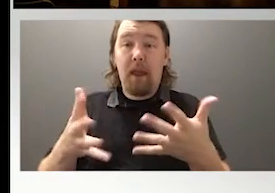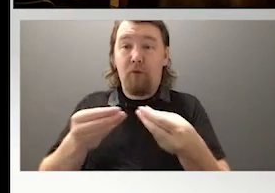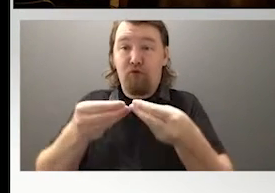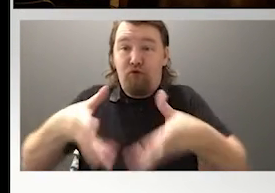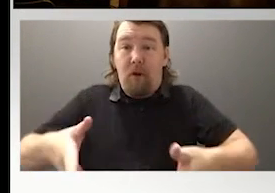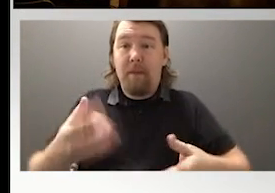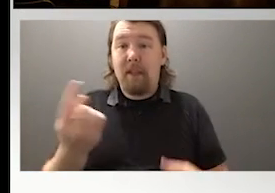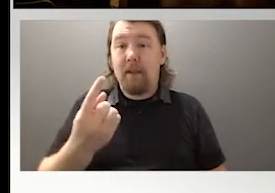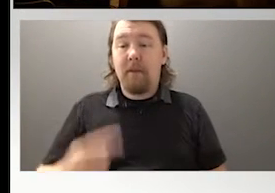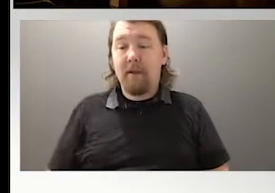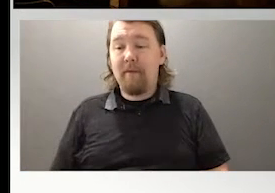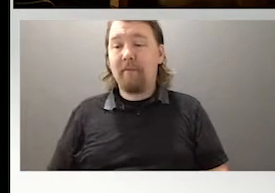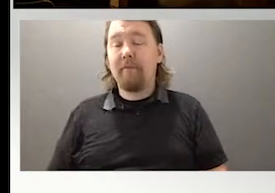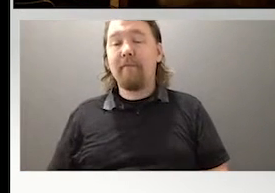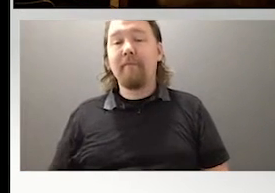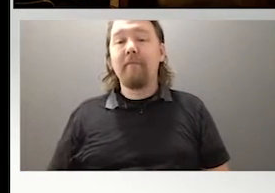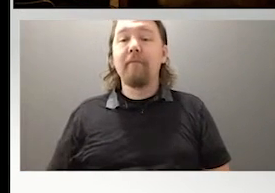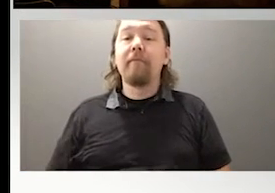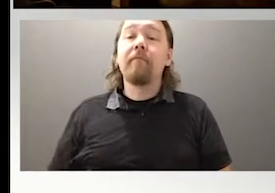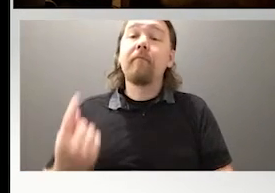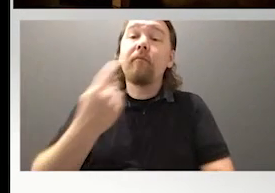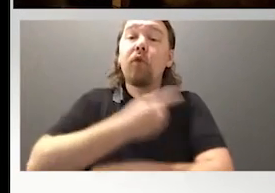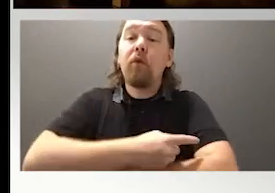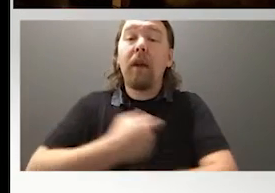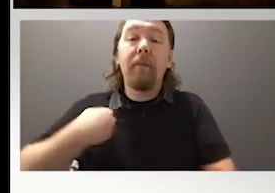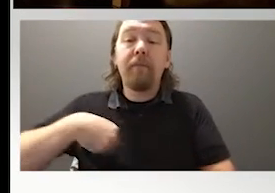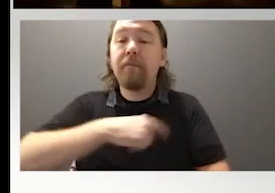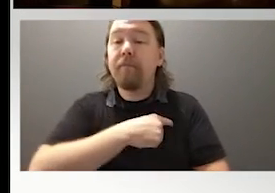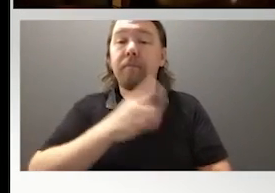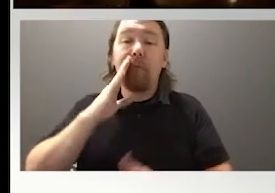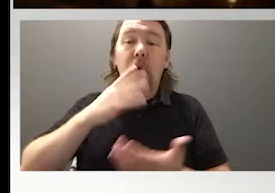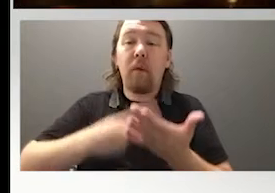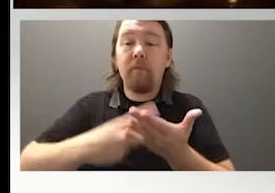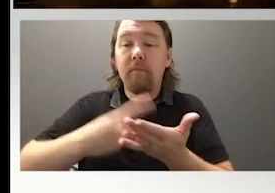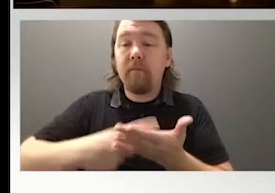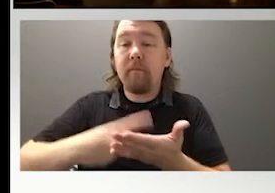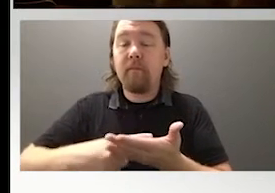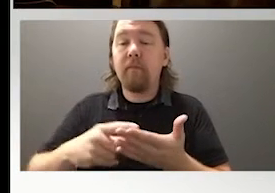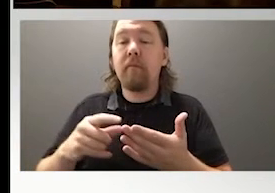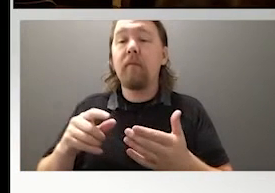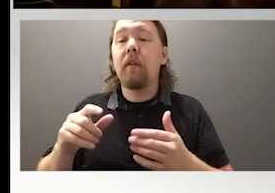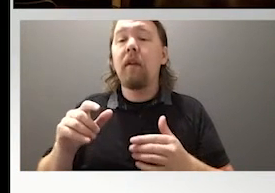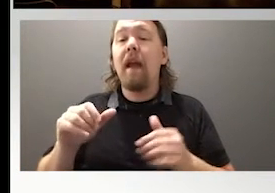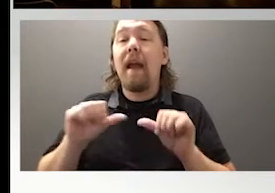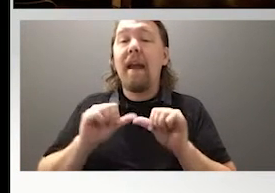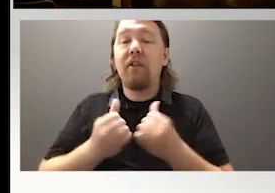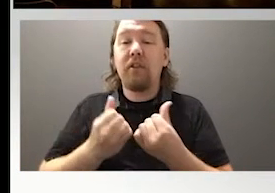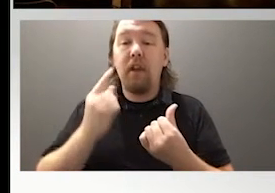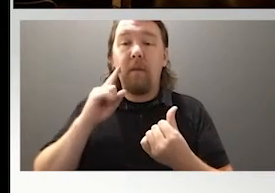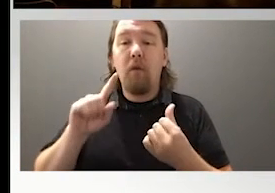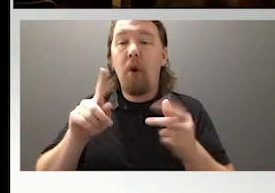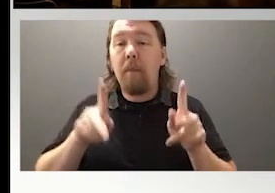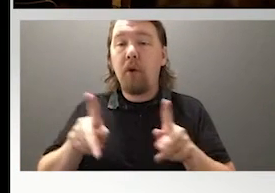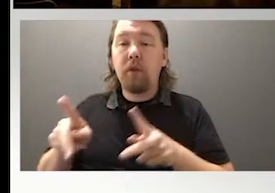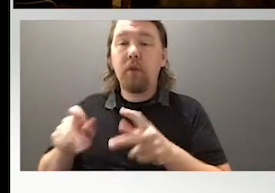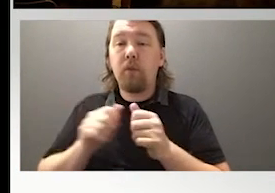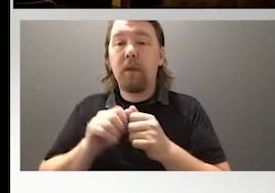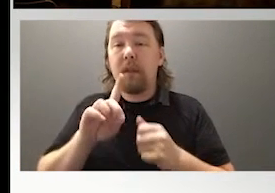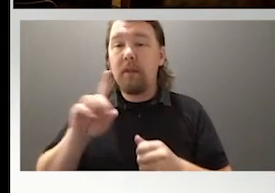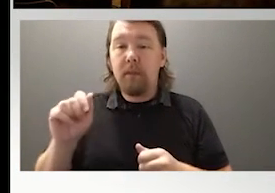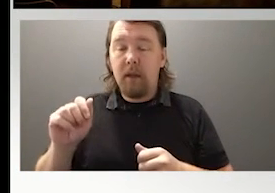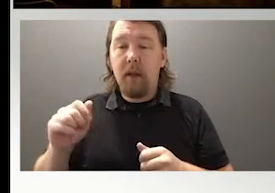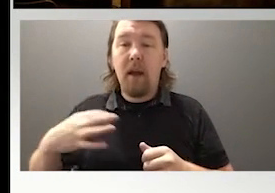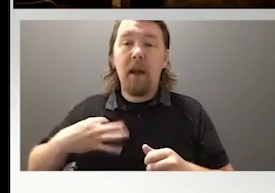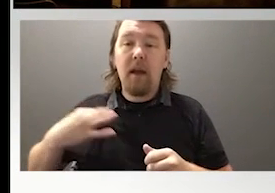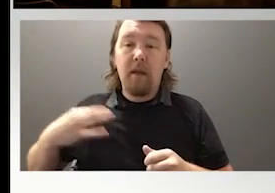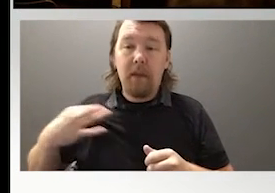dropping everything. So today, we're going to be talking about the Agency for Persons with Disabilities,